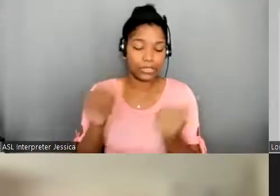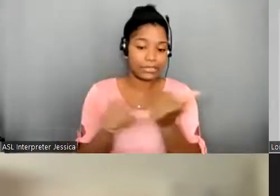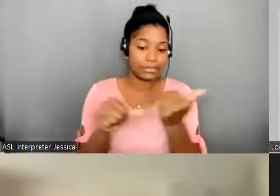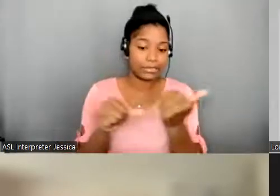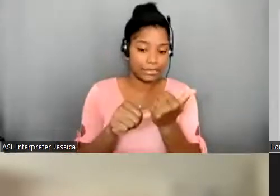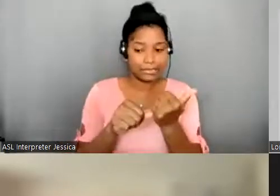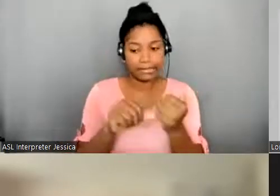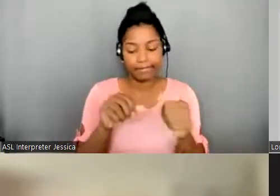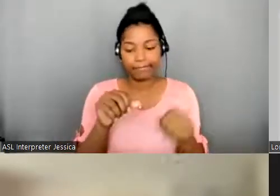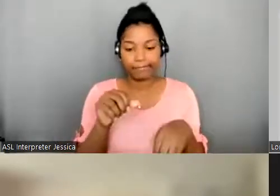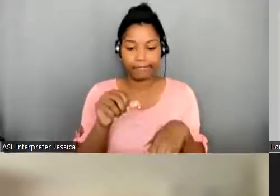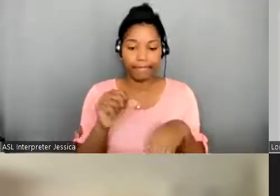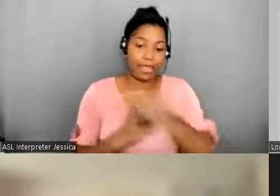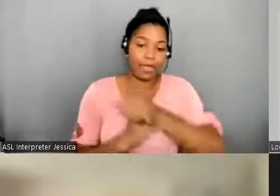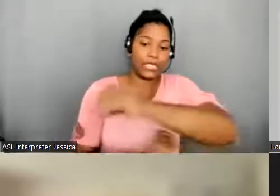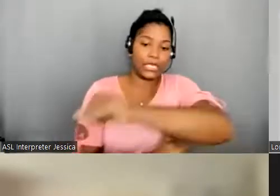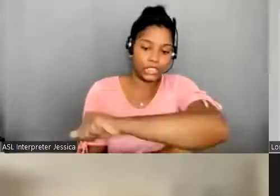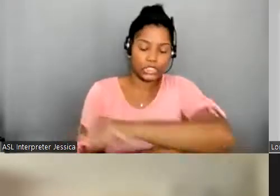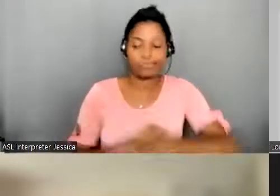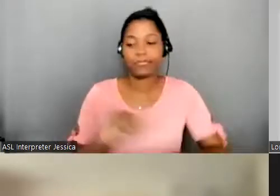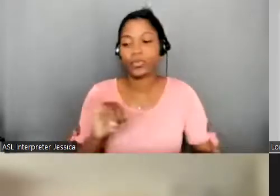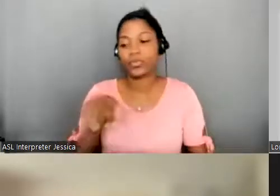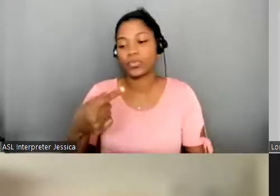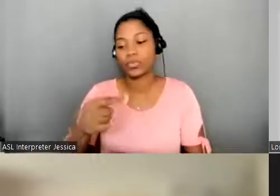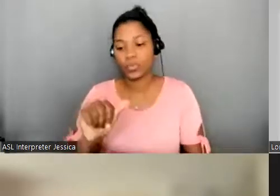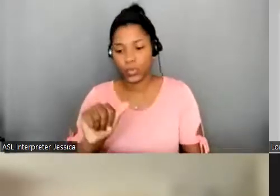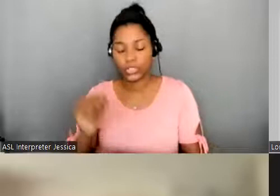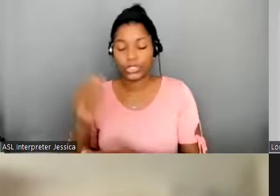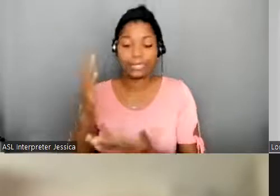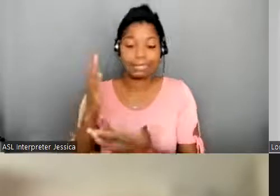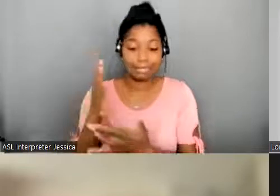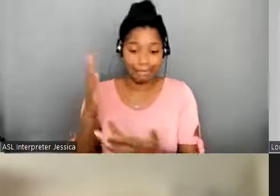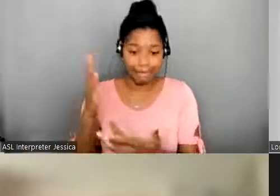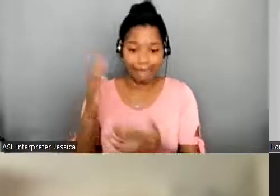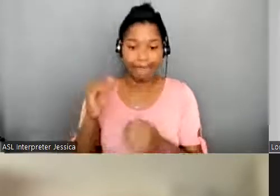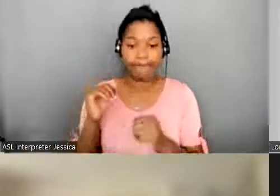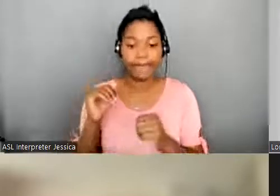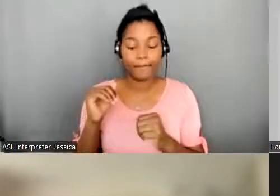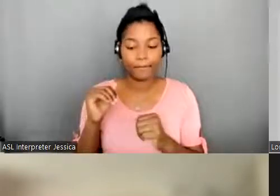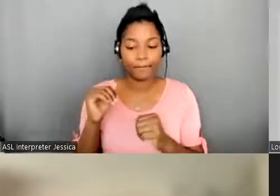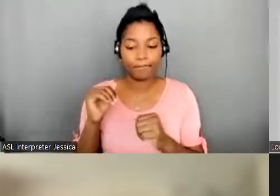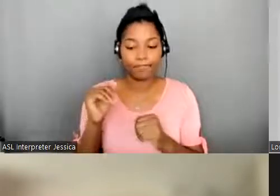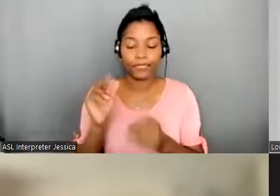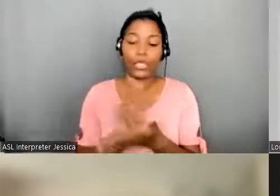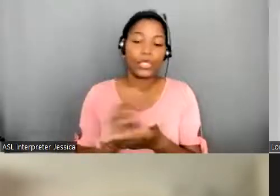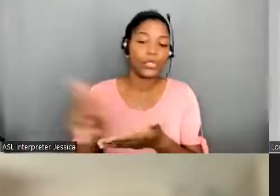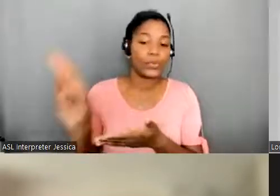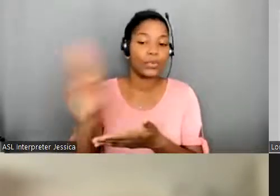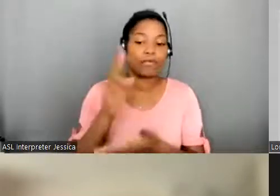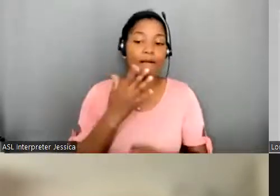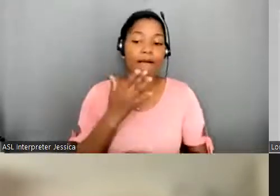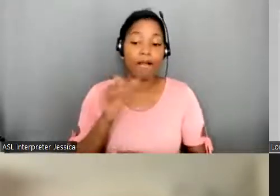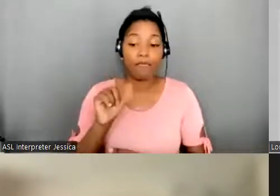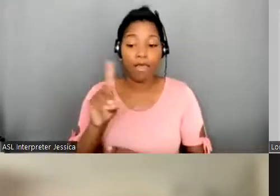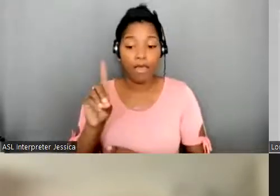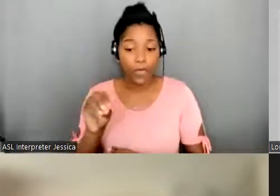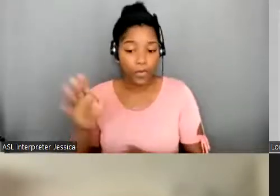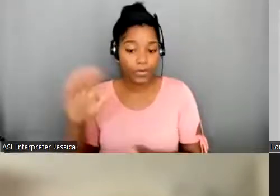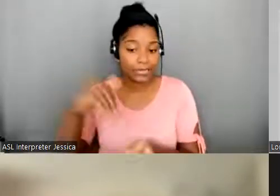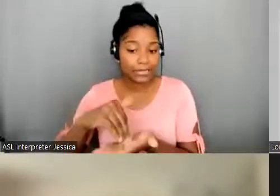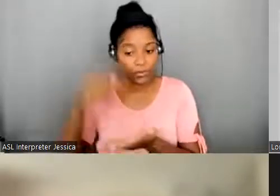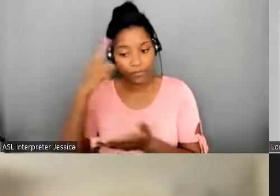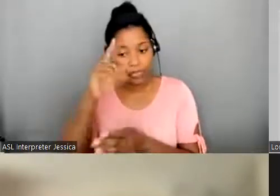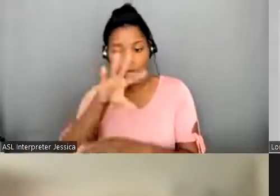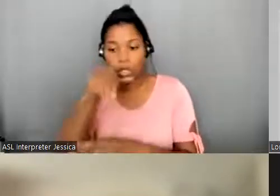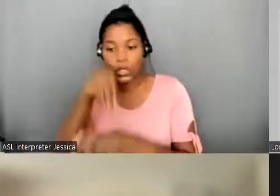National Council on Aging, the Georgia Tech Tools for Life Pass It On Center, the University of Colorado Center for Inclusive